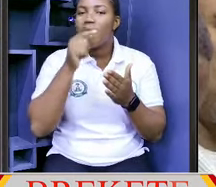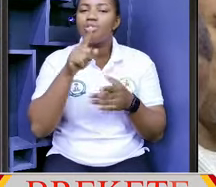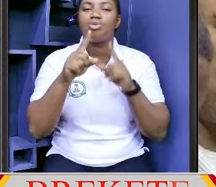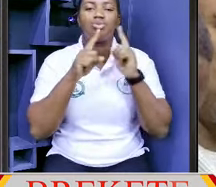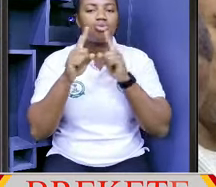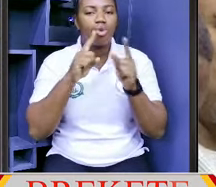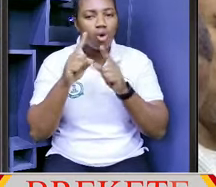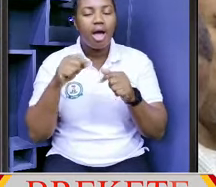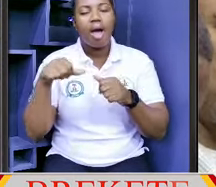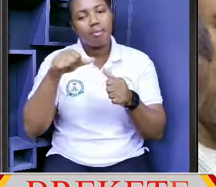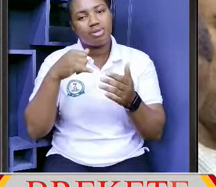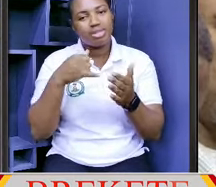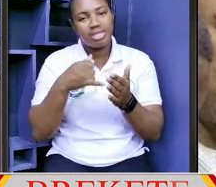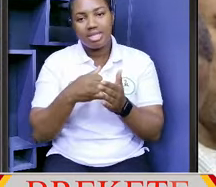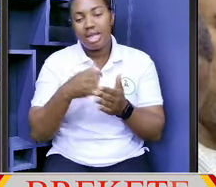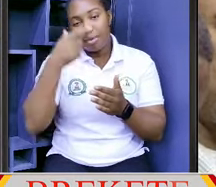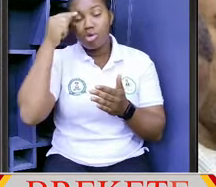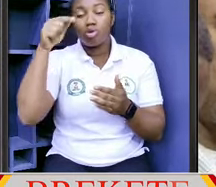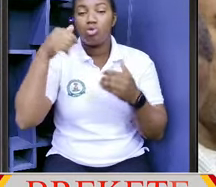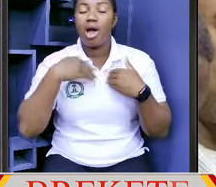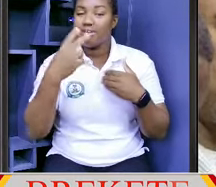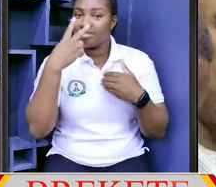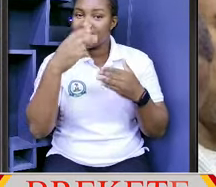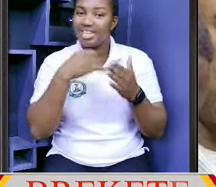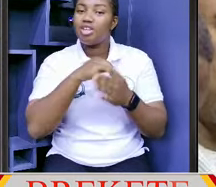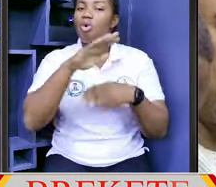talking about it, because you have seen it all.